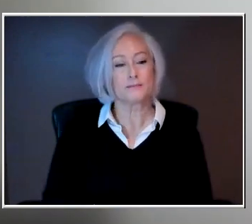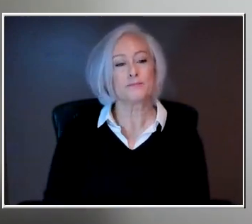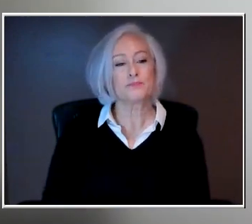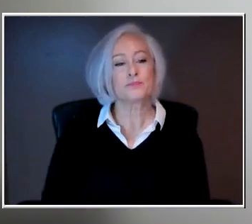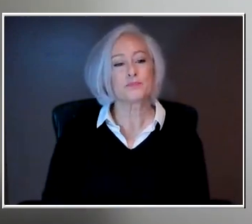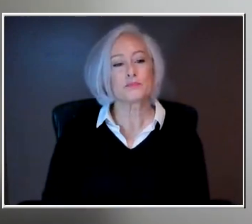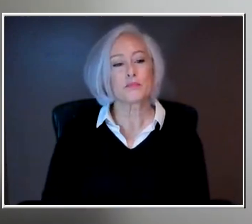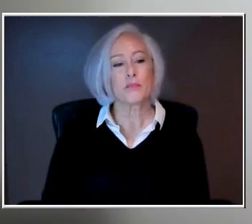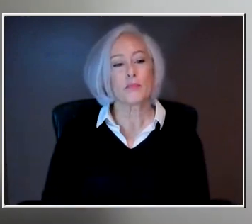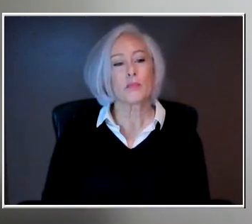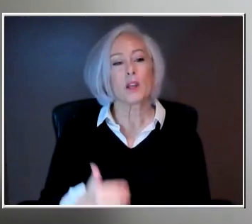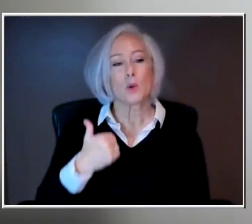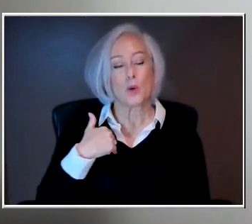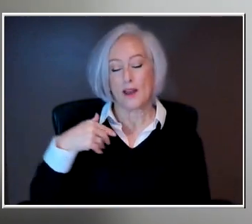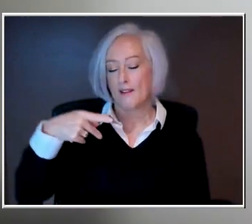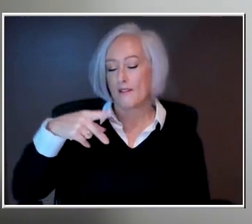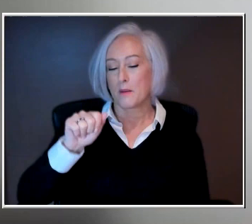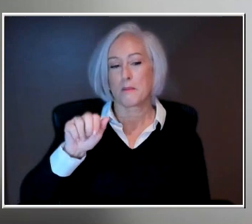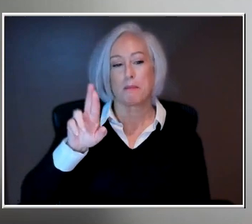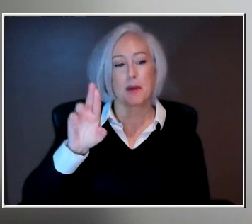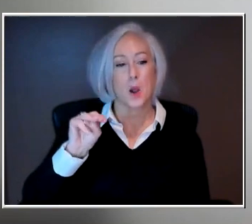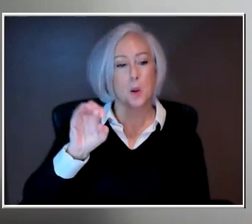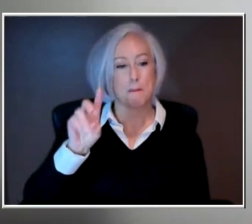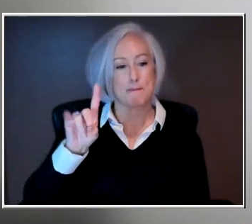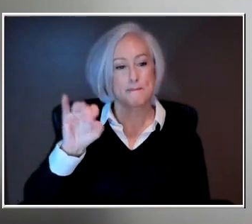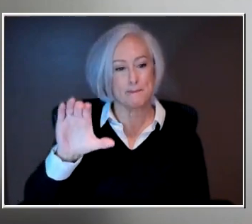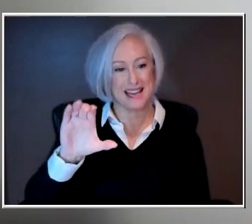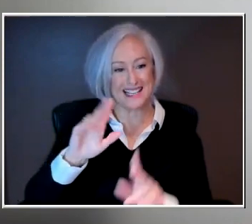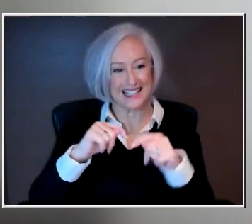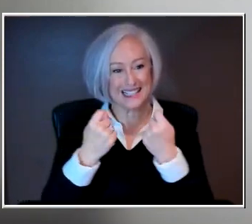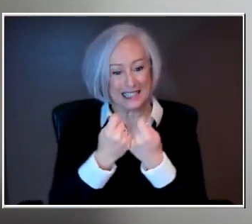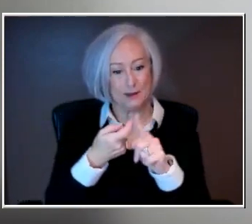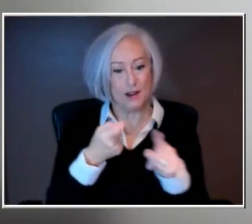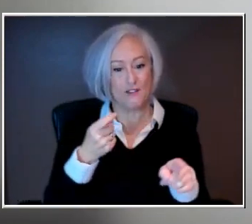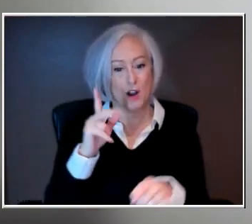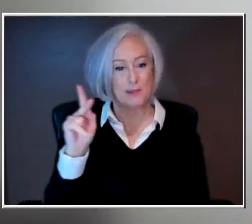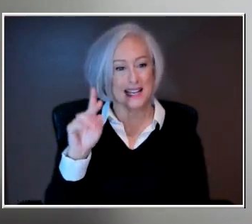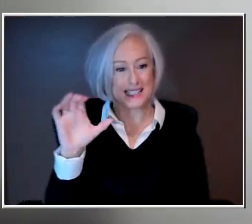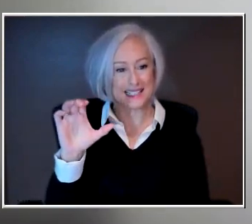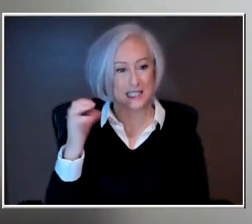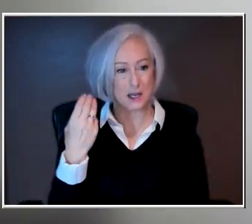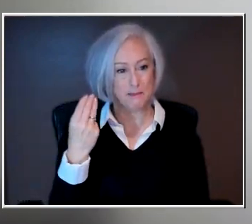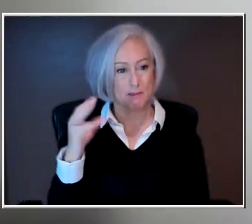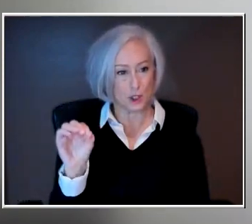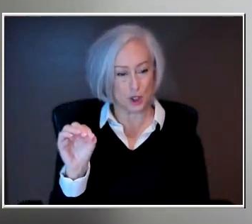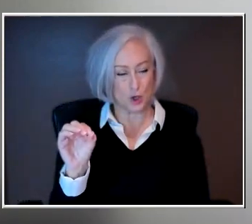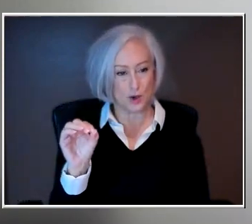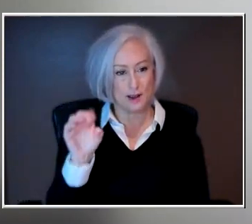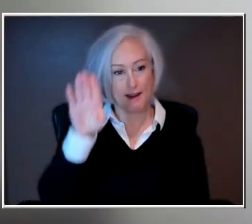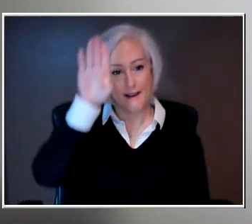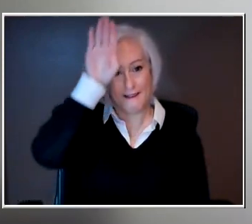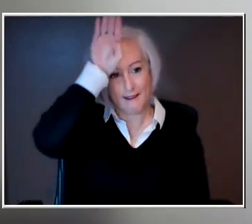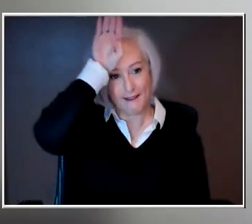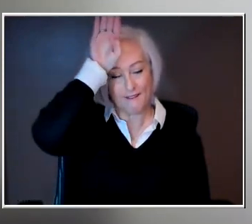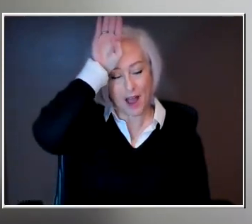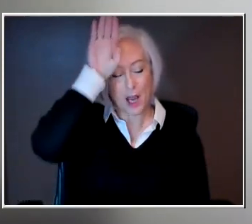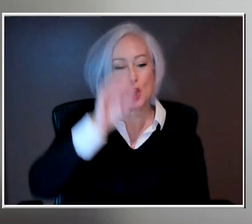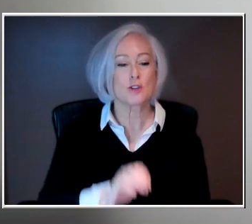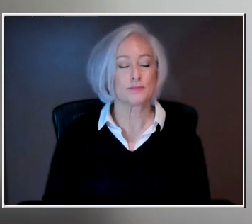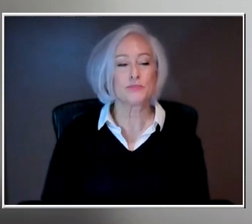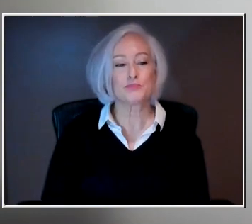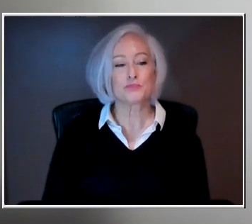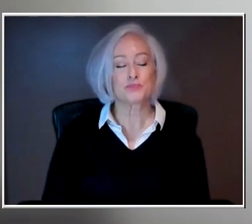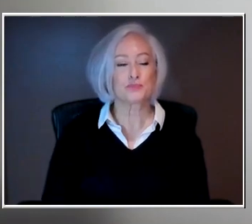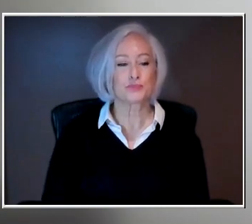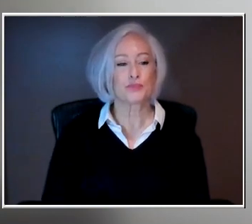paramedic teams. So they're from Kansas City, Missouri Fire, so they can